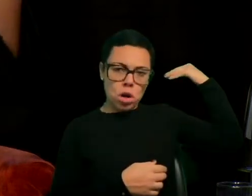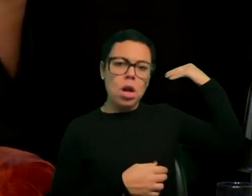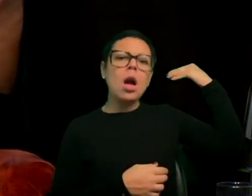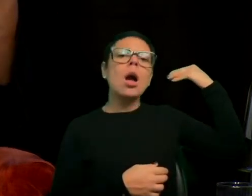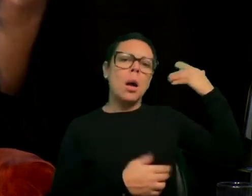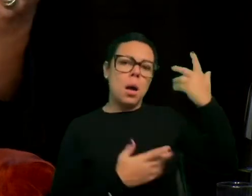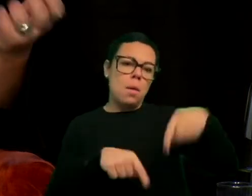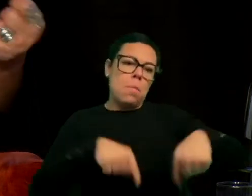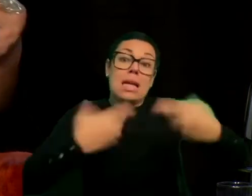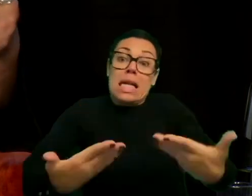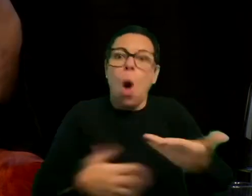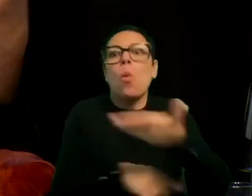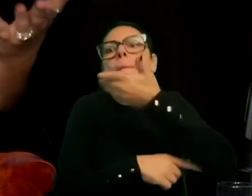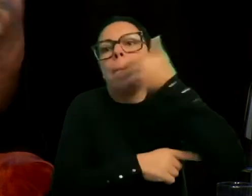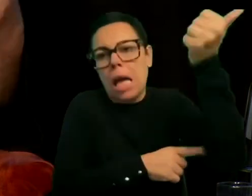in the past,